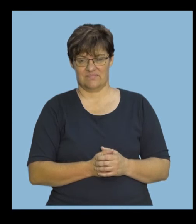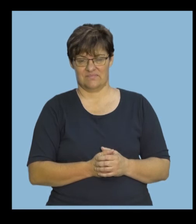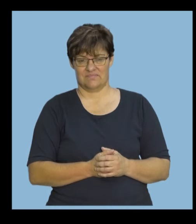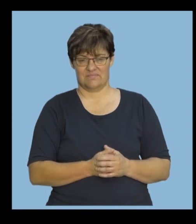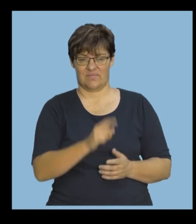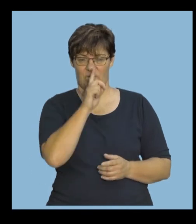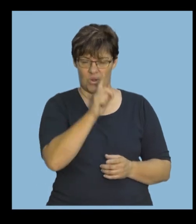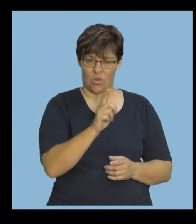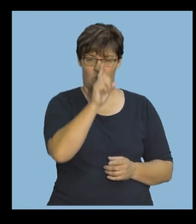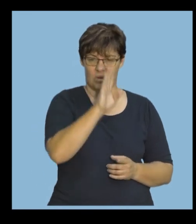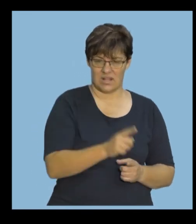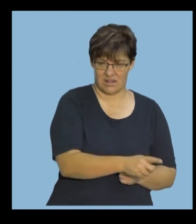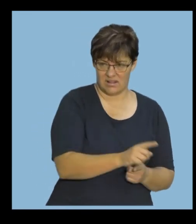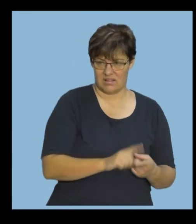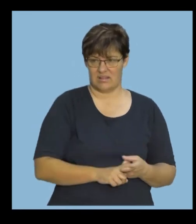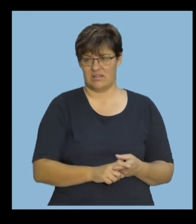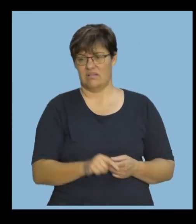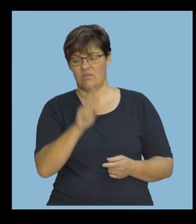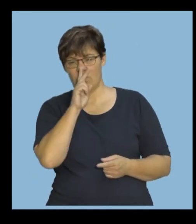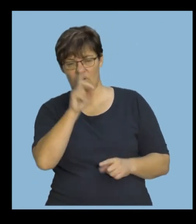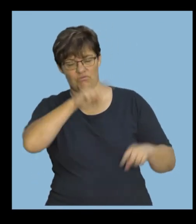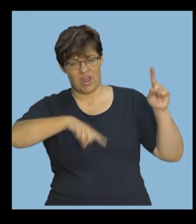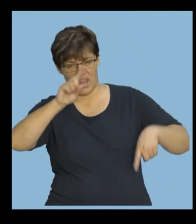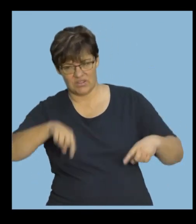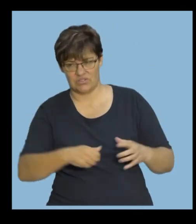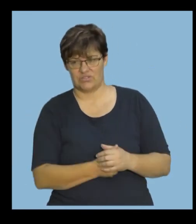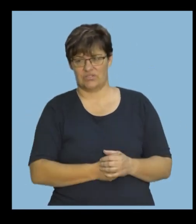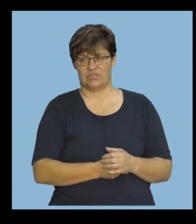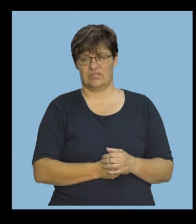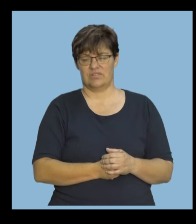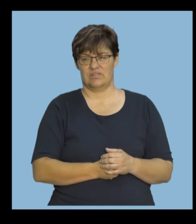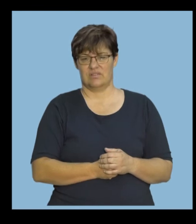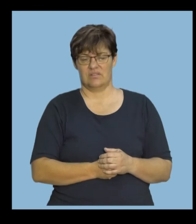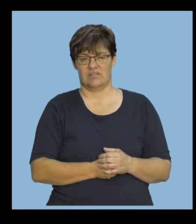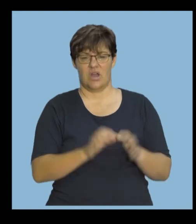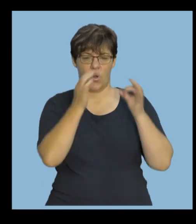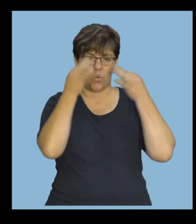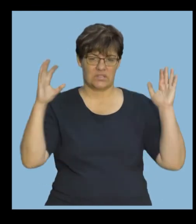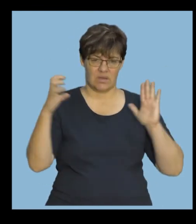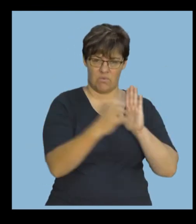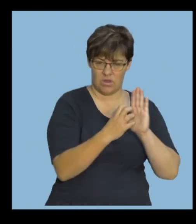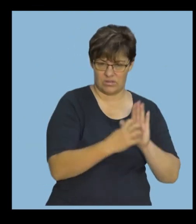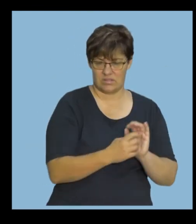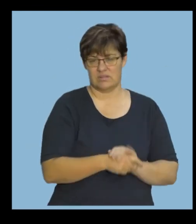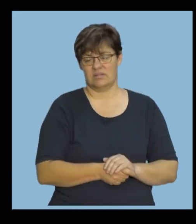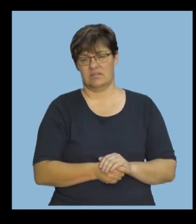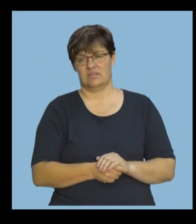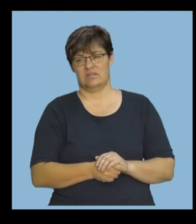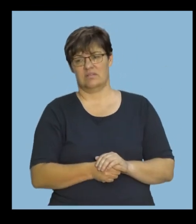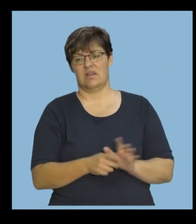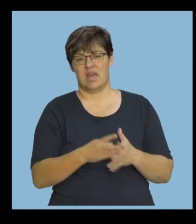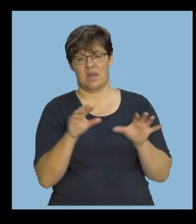So we have looked at quartiles, we have looked at range, Whisker